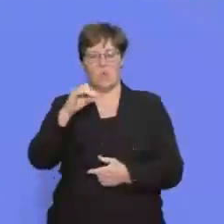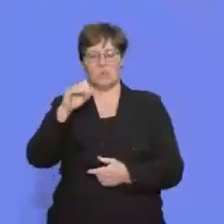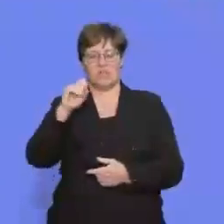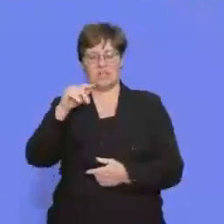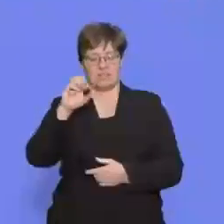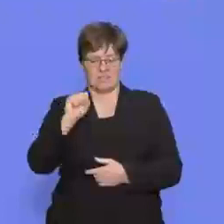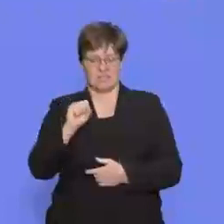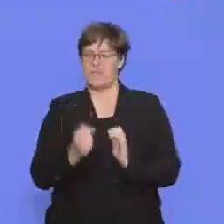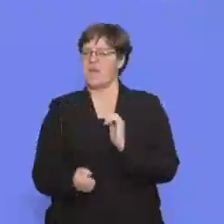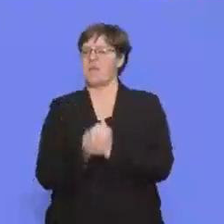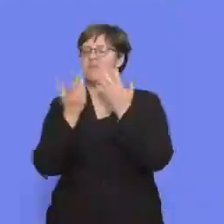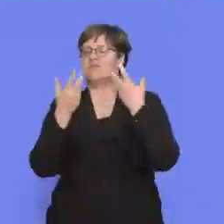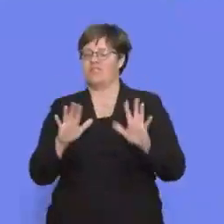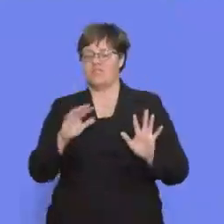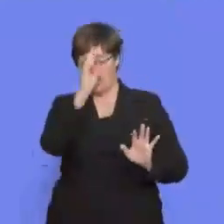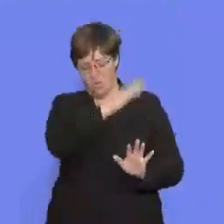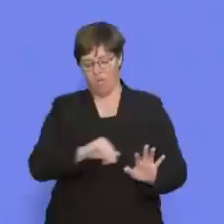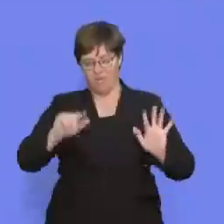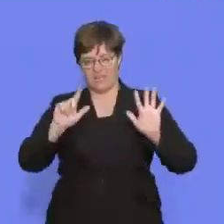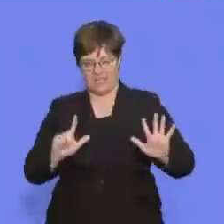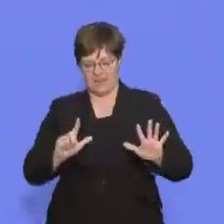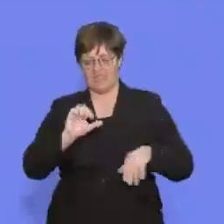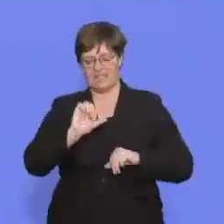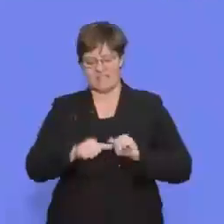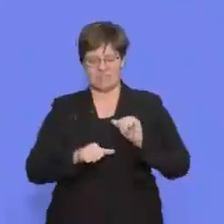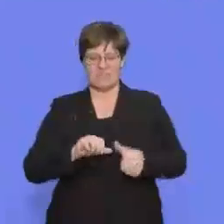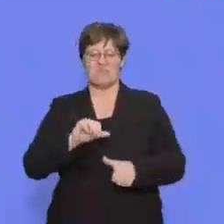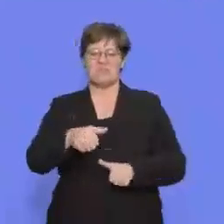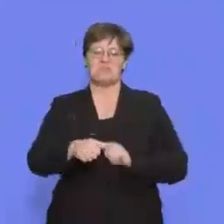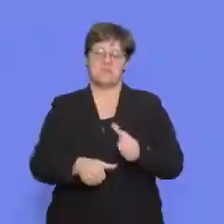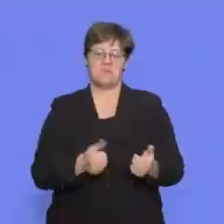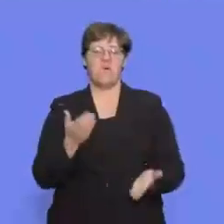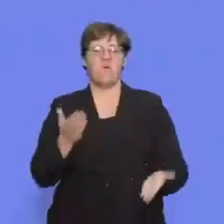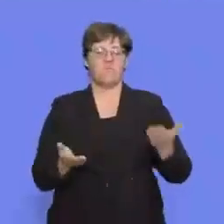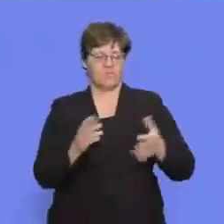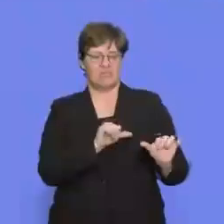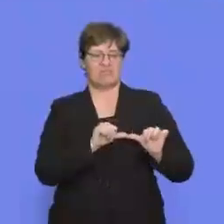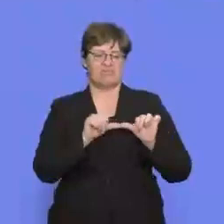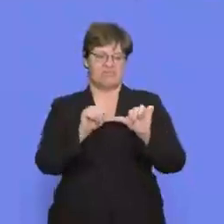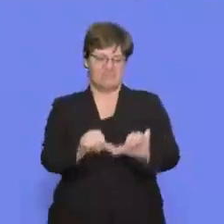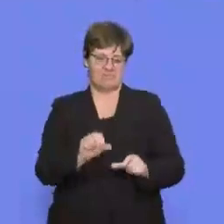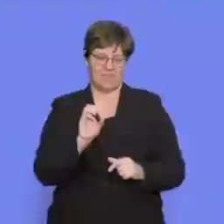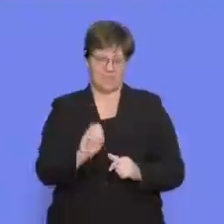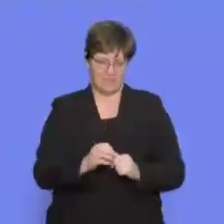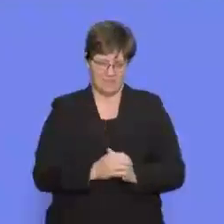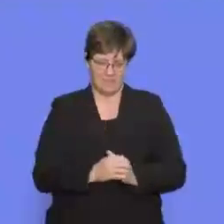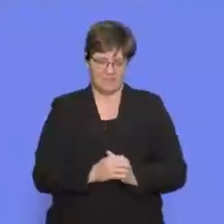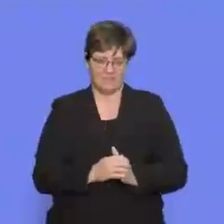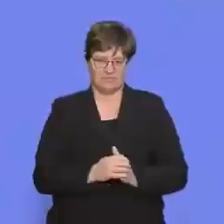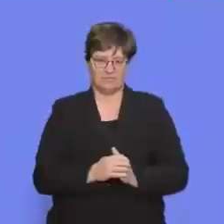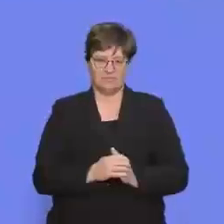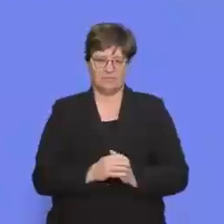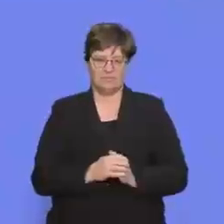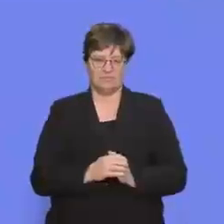that talks to homeostasis, maintaining the balance inside our